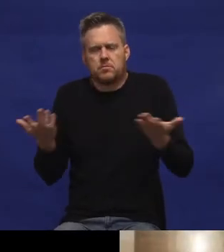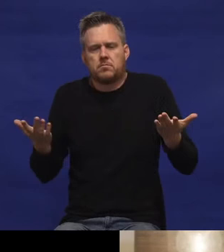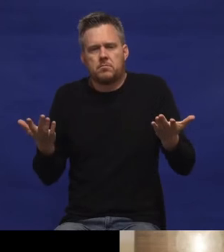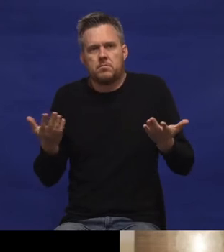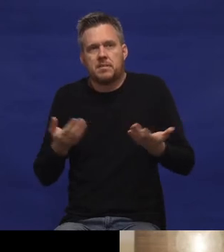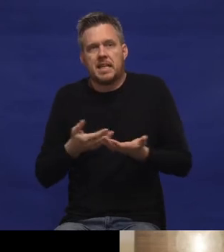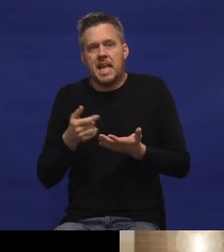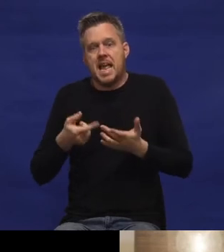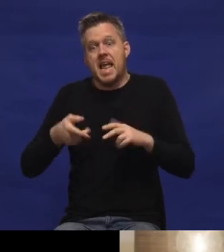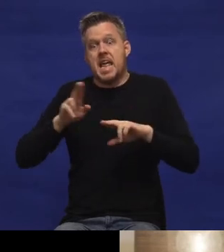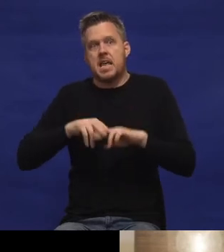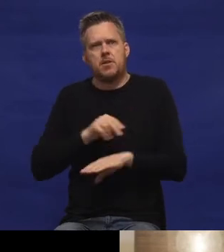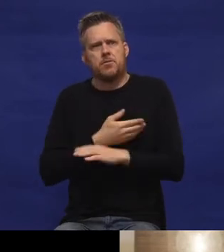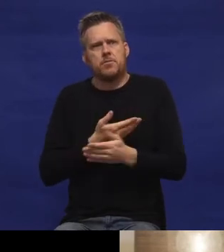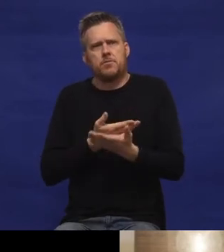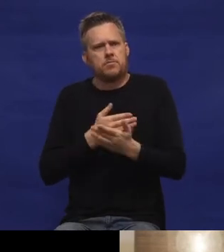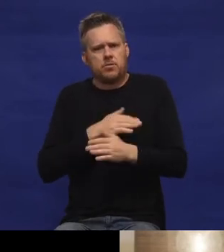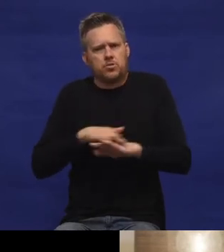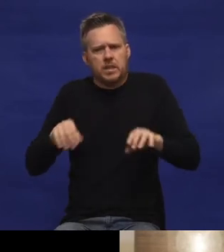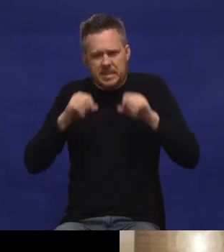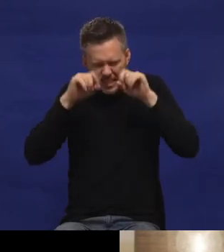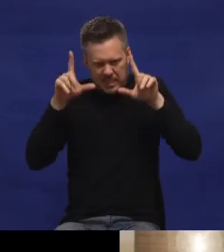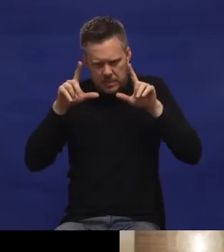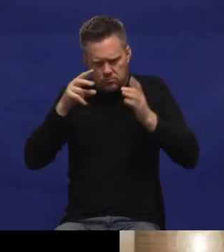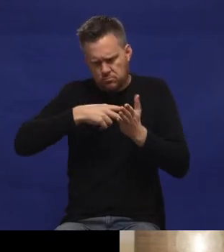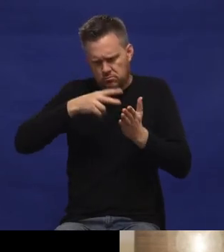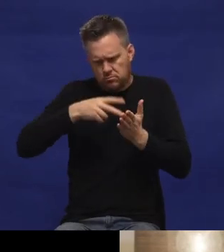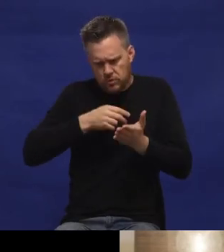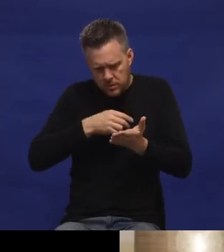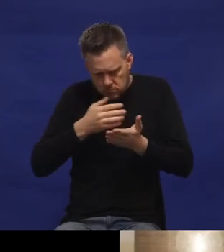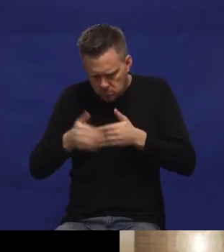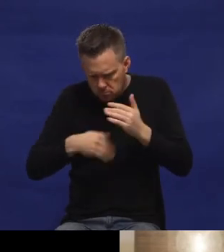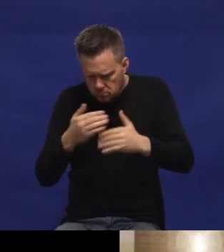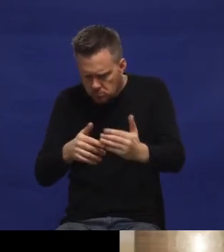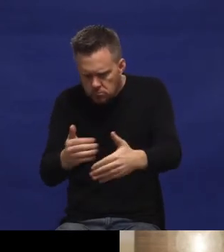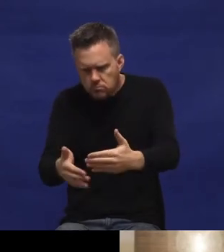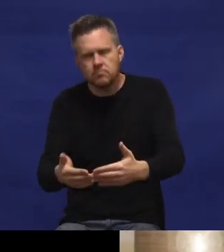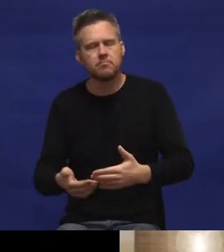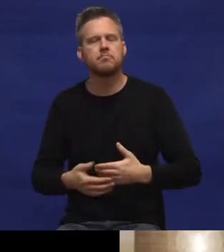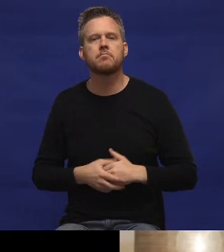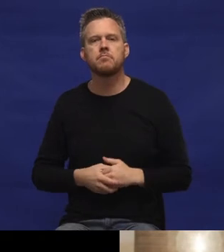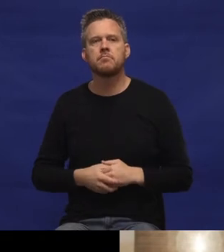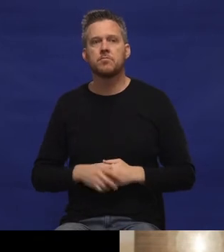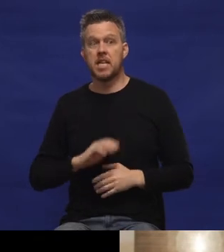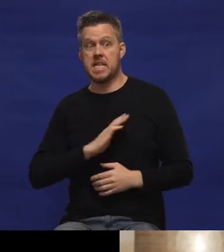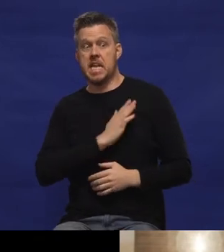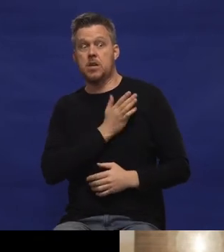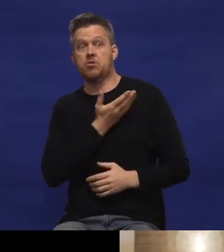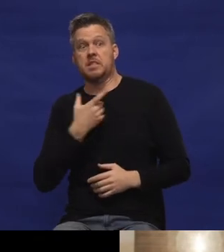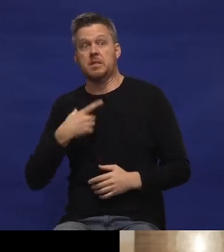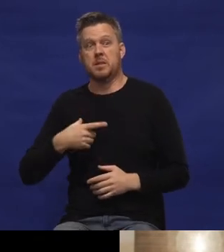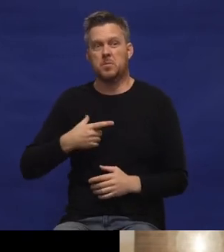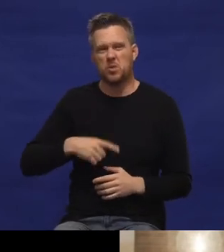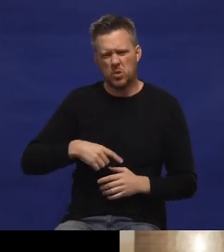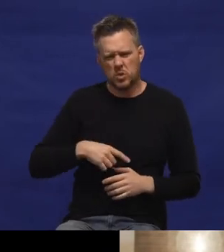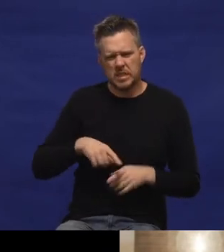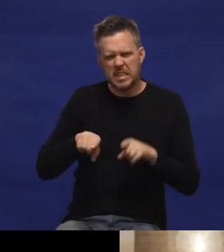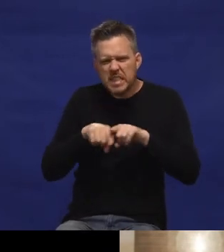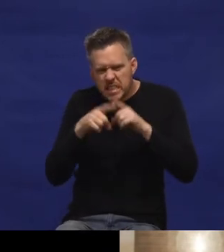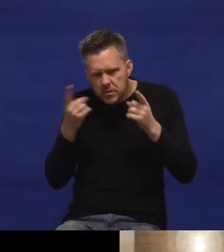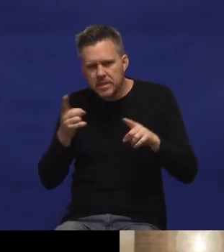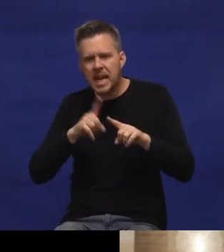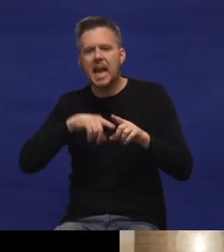don't understand, well, just read on. And it's interesting because when we look at the various